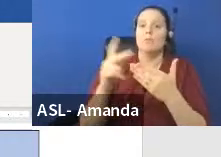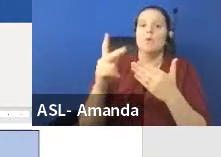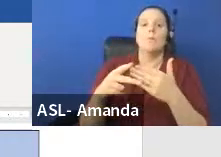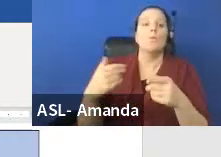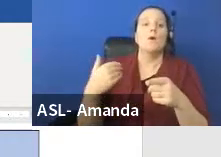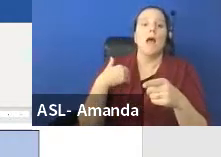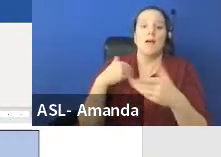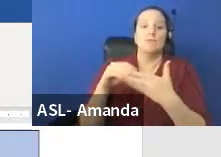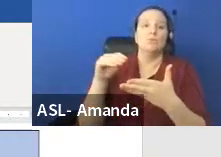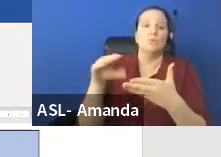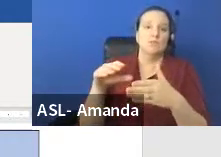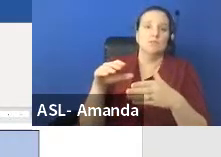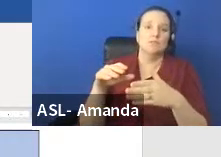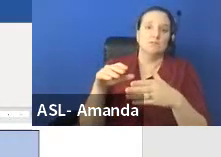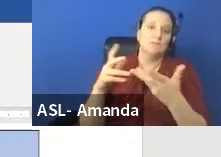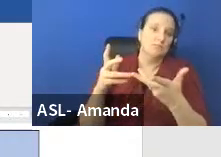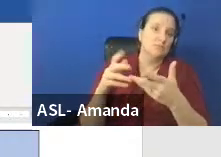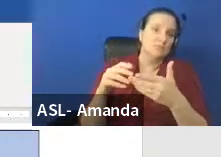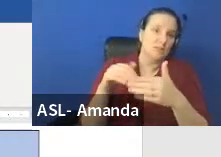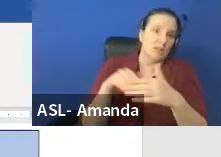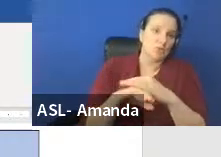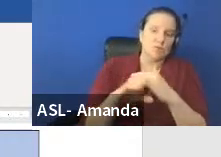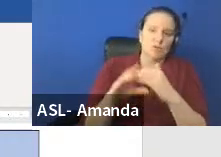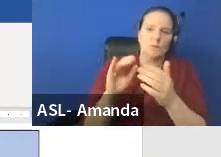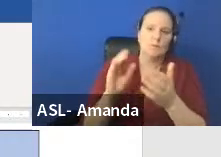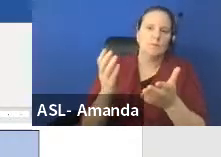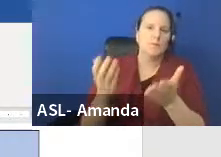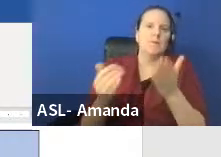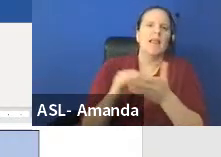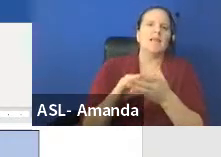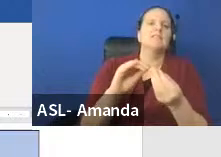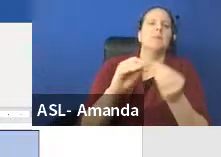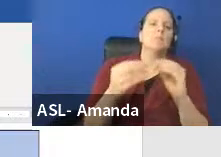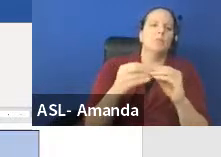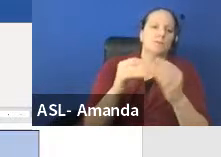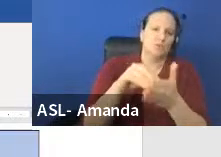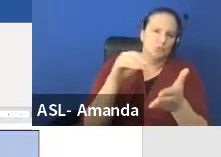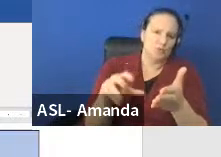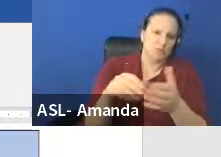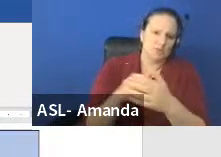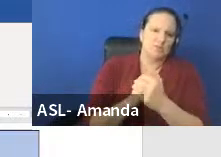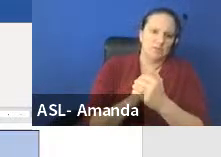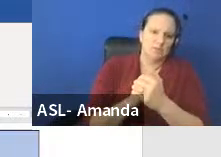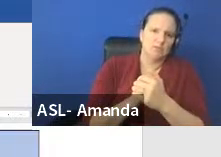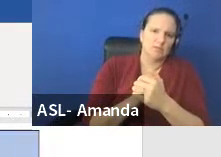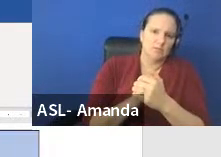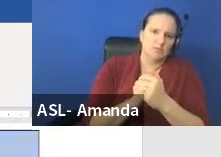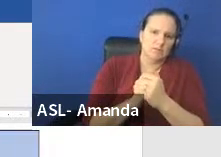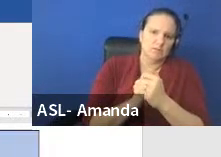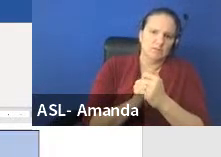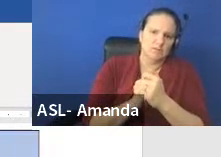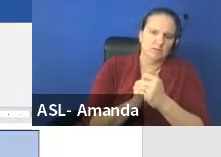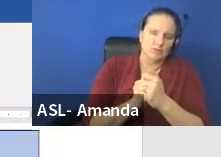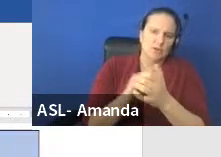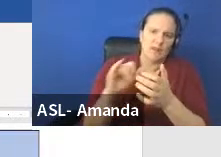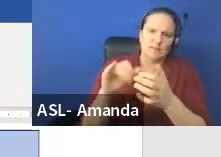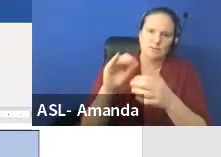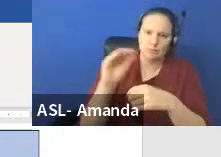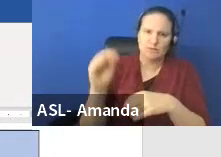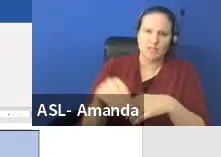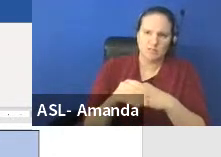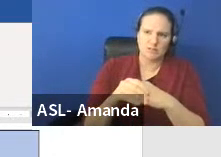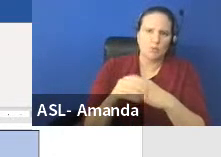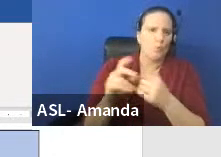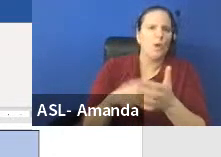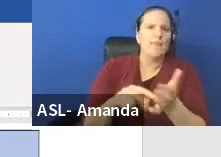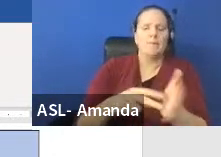have students interning, so it might just be number of students, but interested as why someone might have put percentage and what that